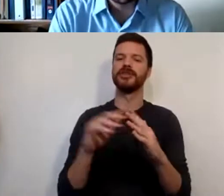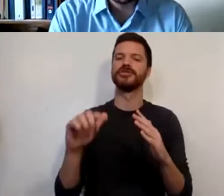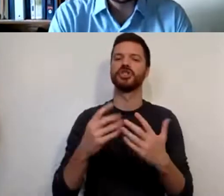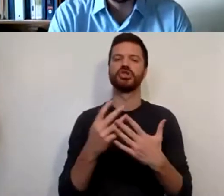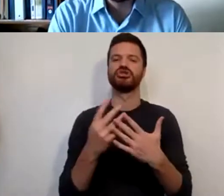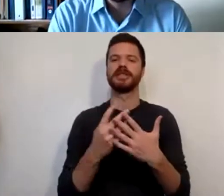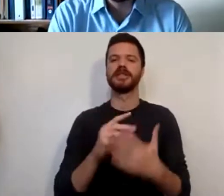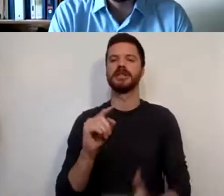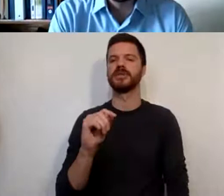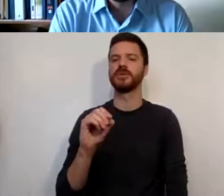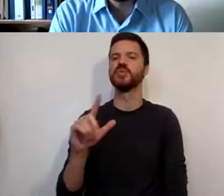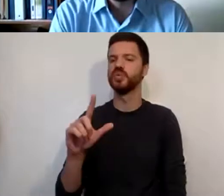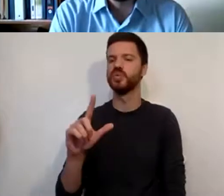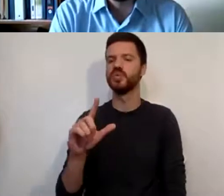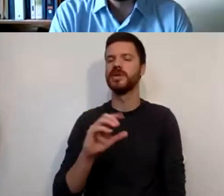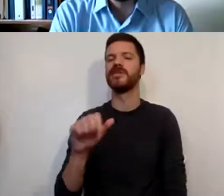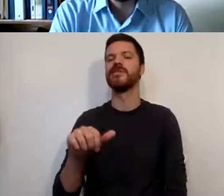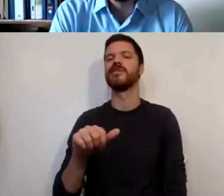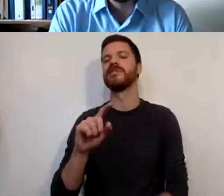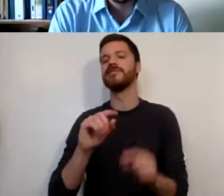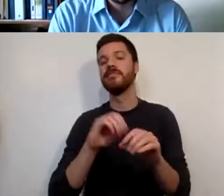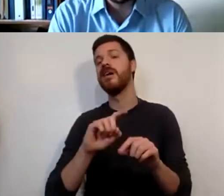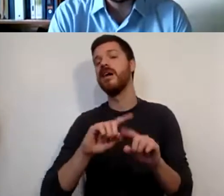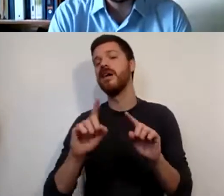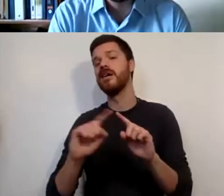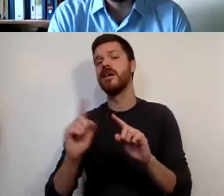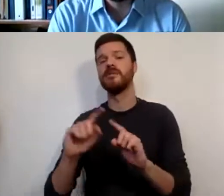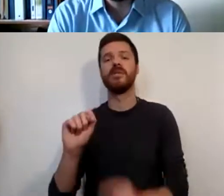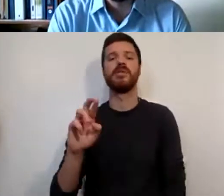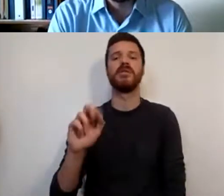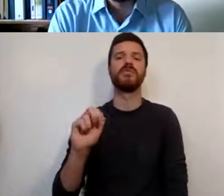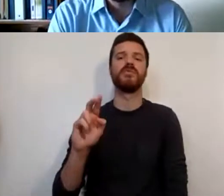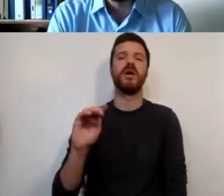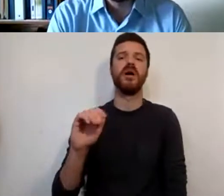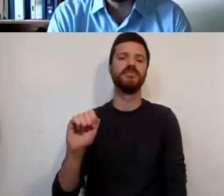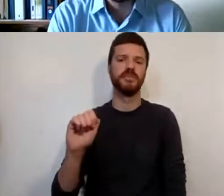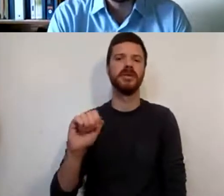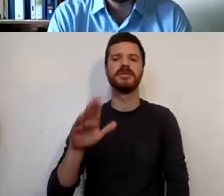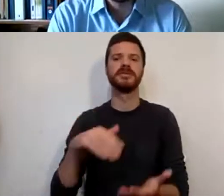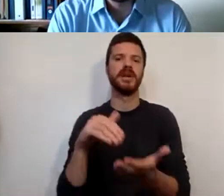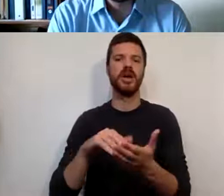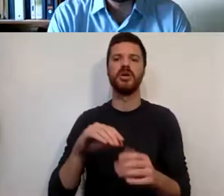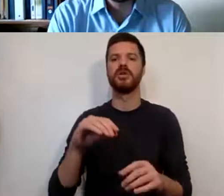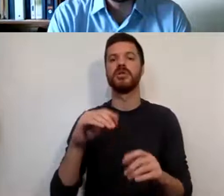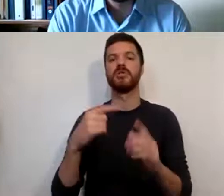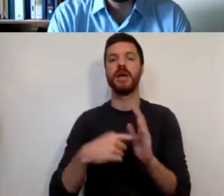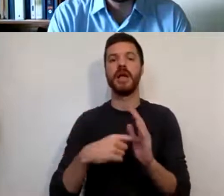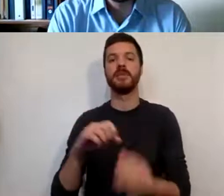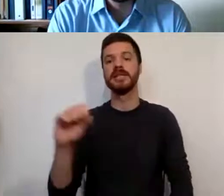in a number of other trauma centers with collaborators in Seattle and at Duke.